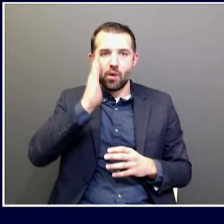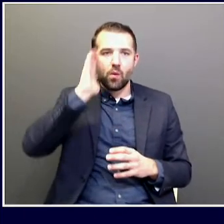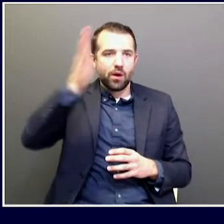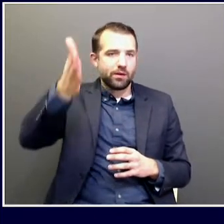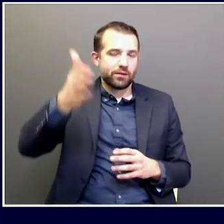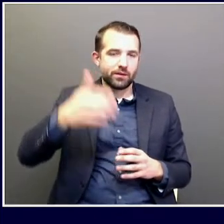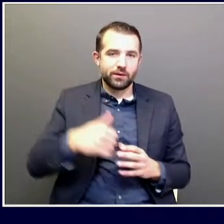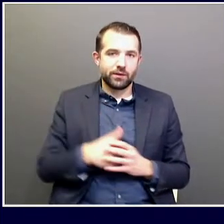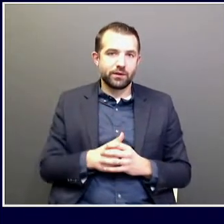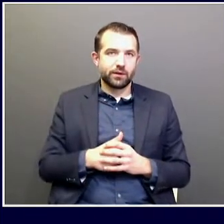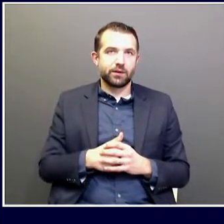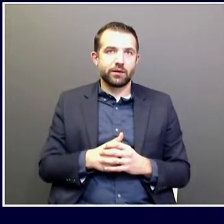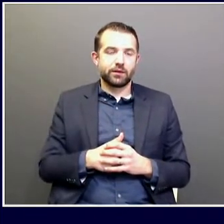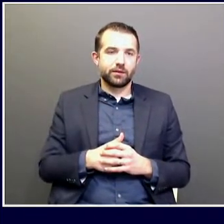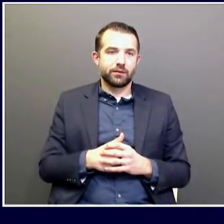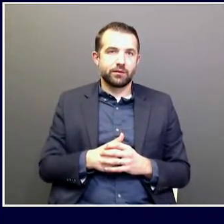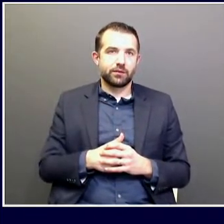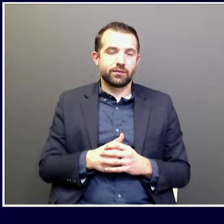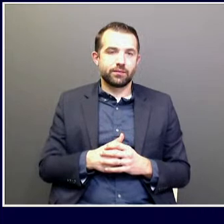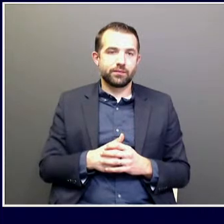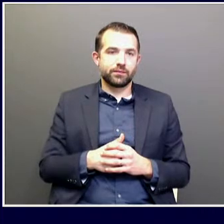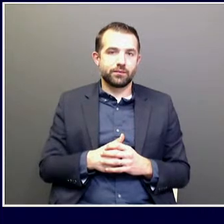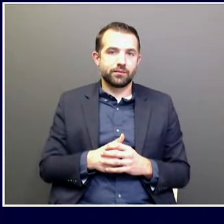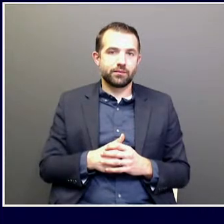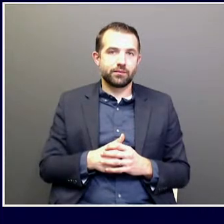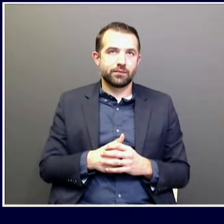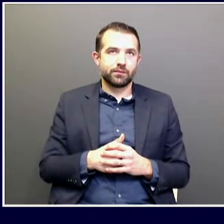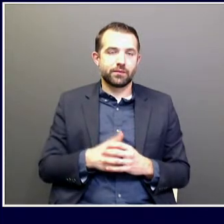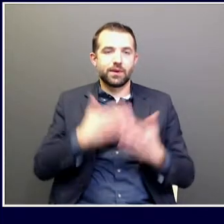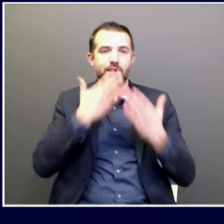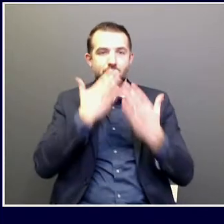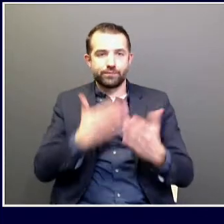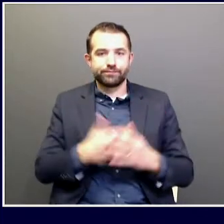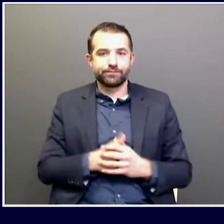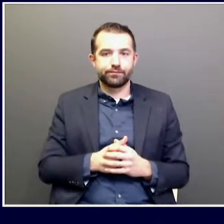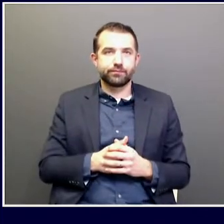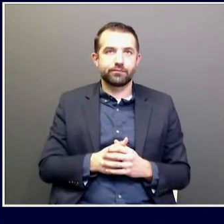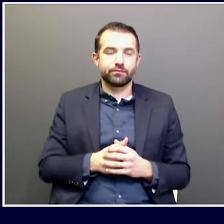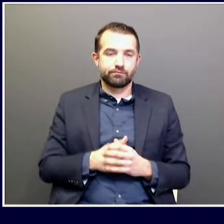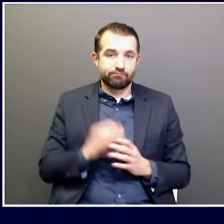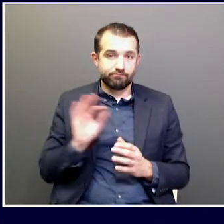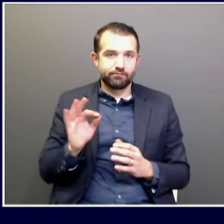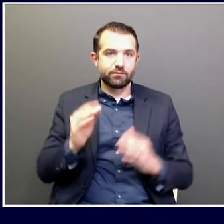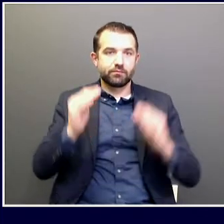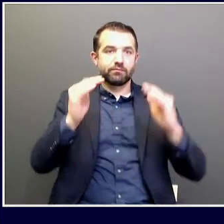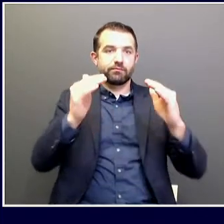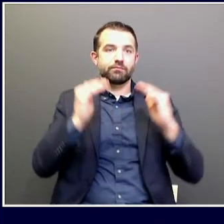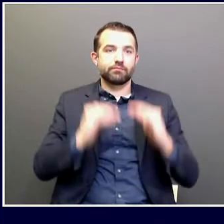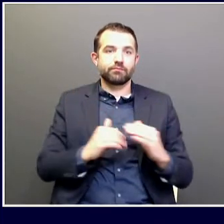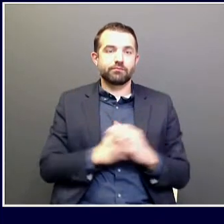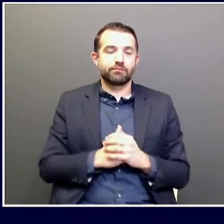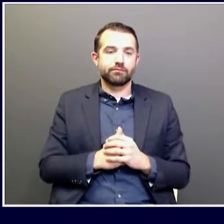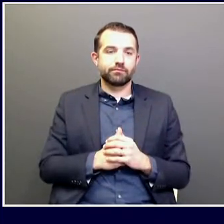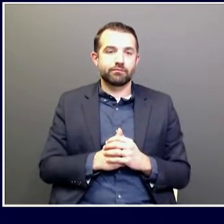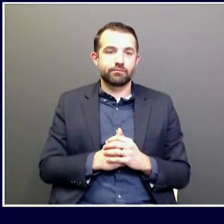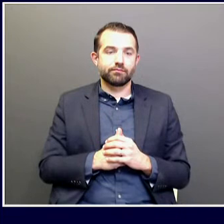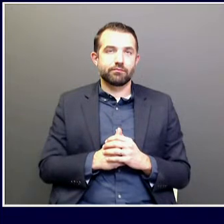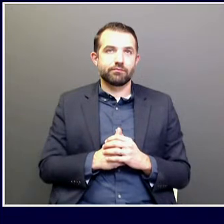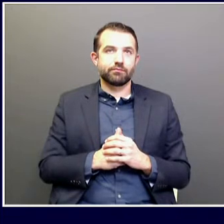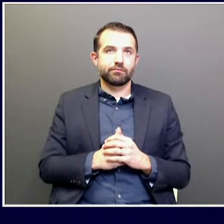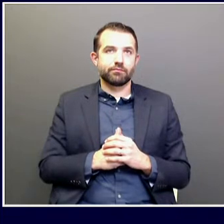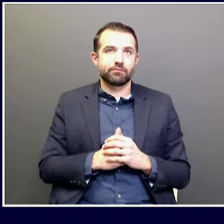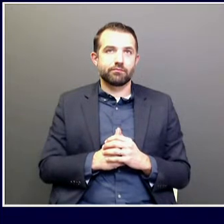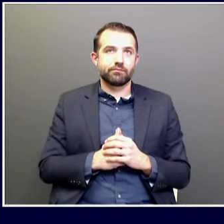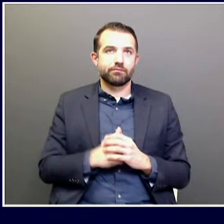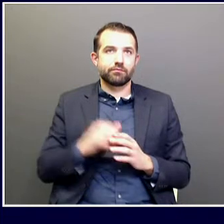right now. Thank you. Thanks. Let me go over to